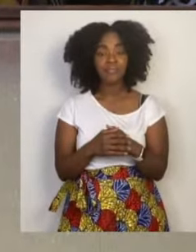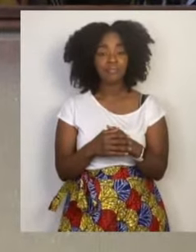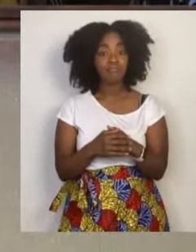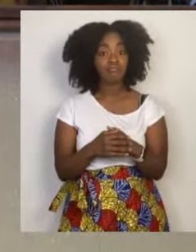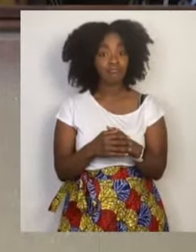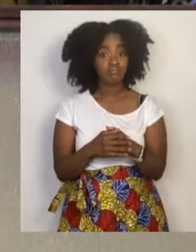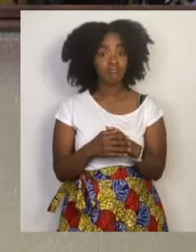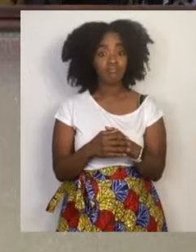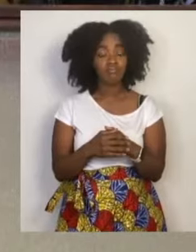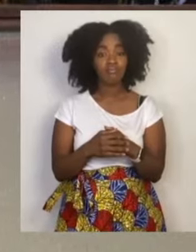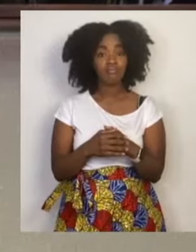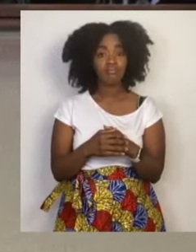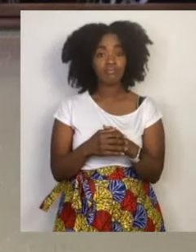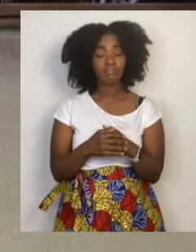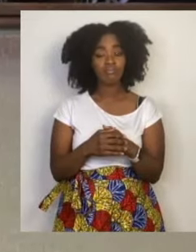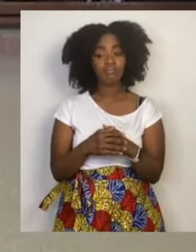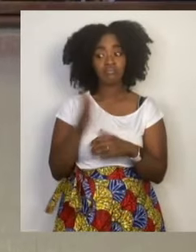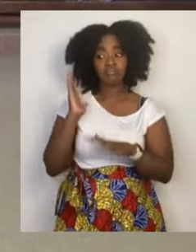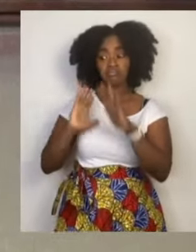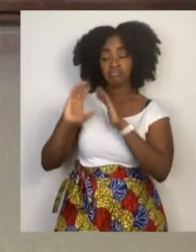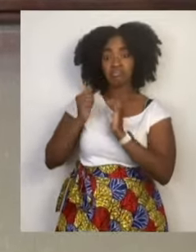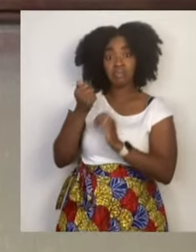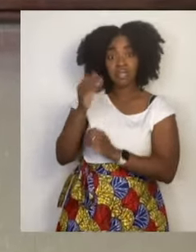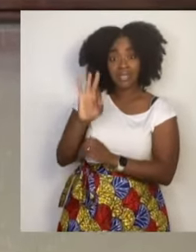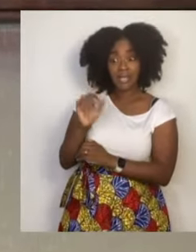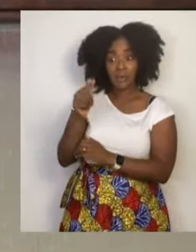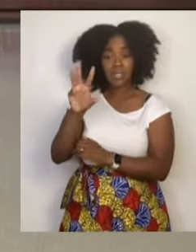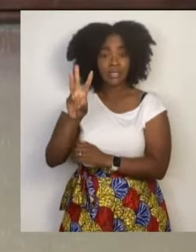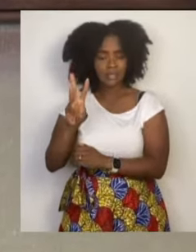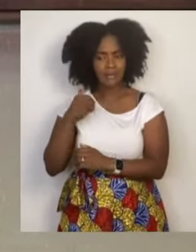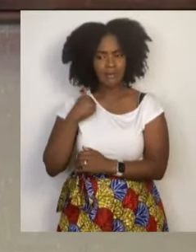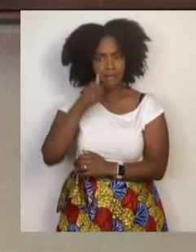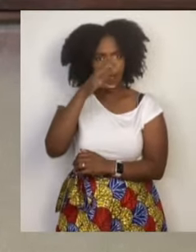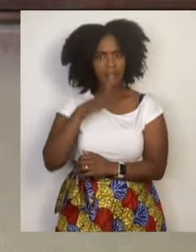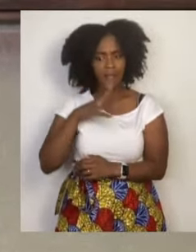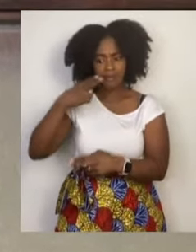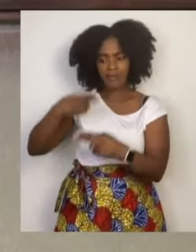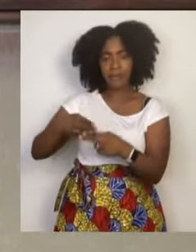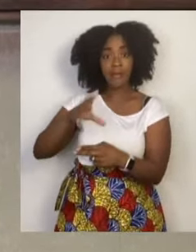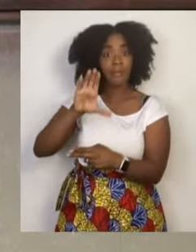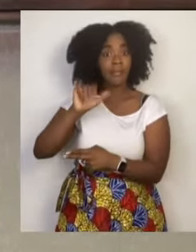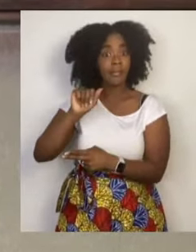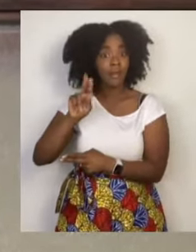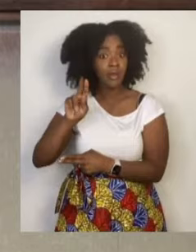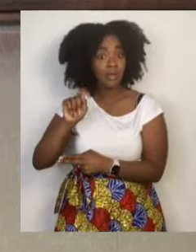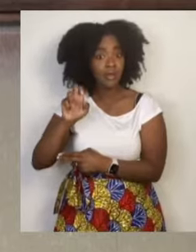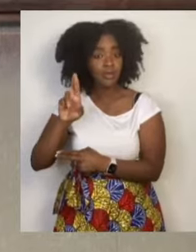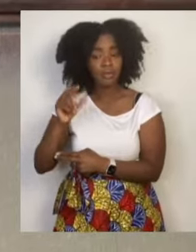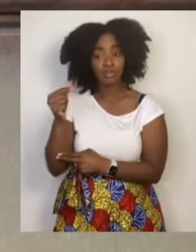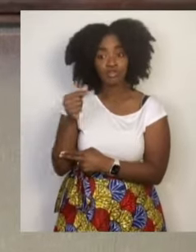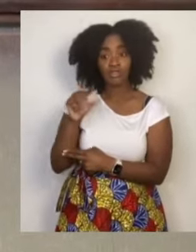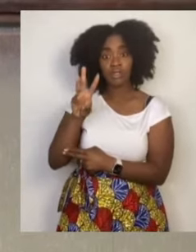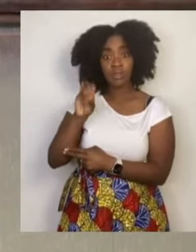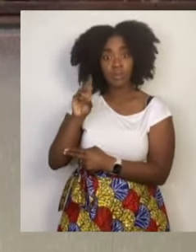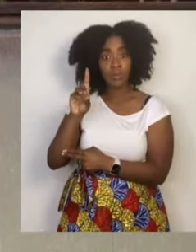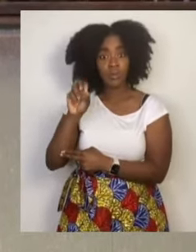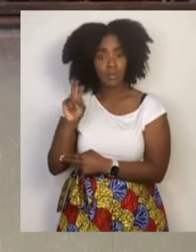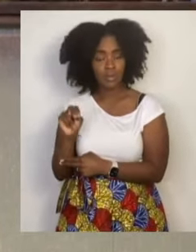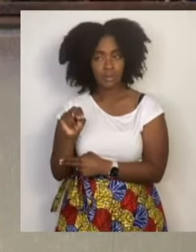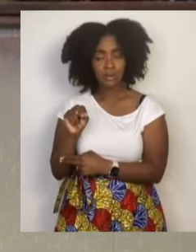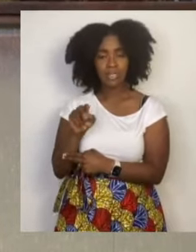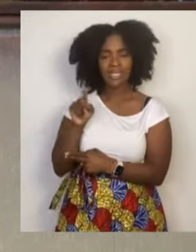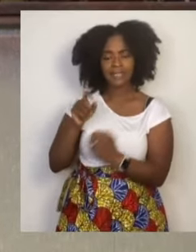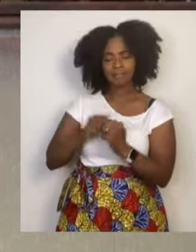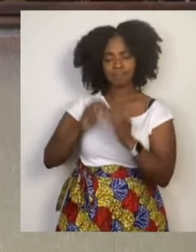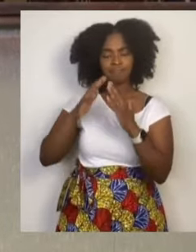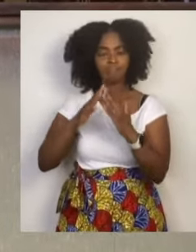In 1926, there was a man by the name of Carter G. Woodson who started Negro History Week as a